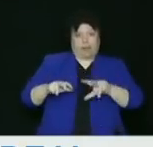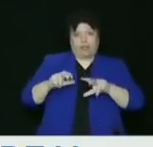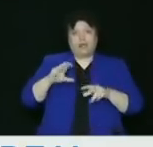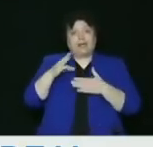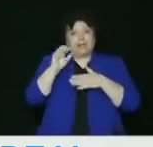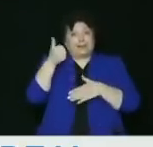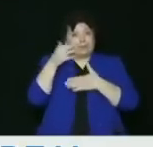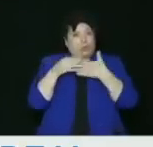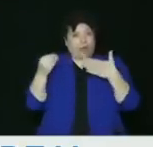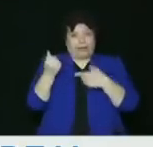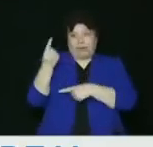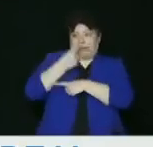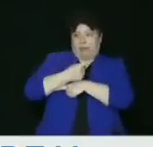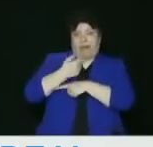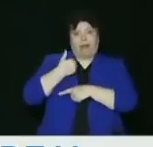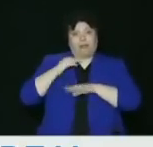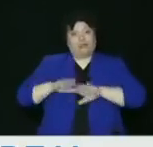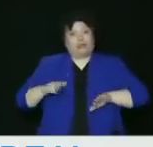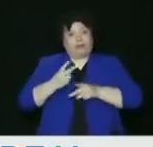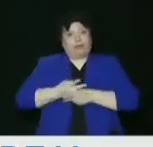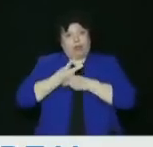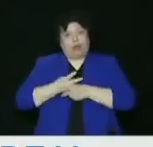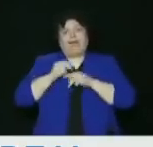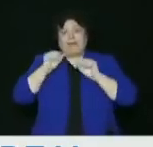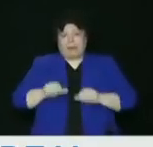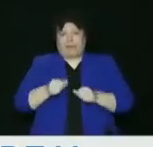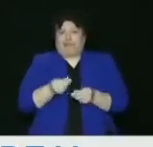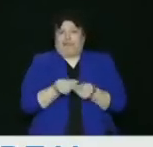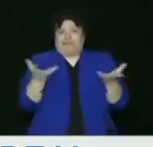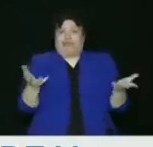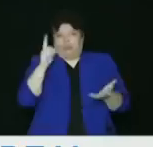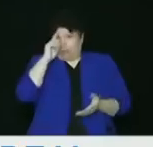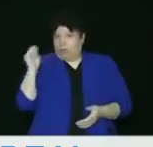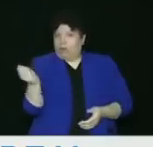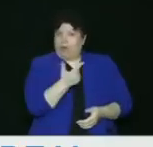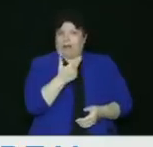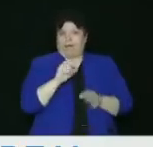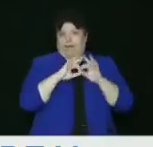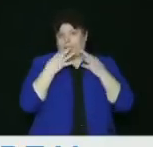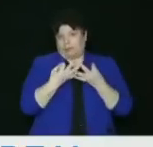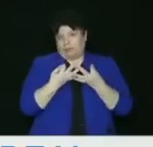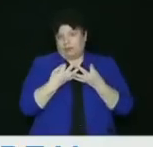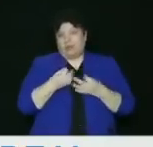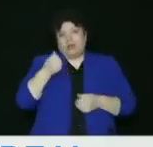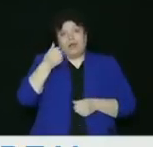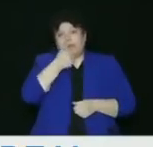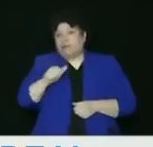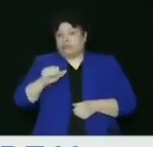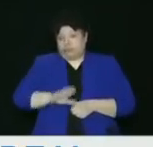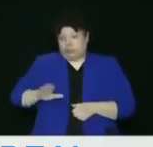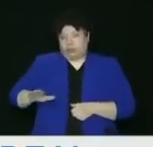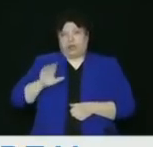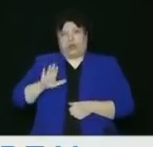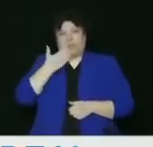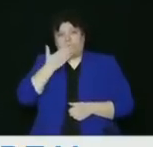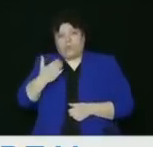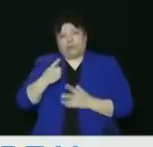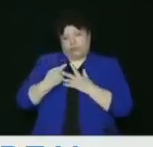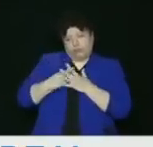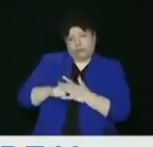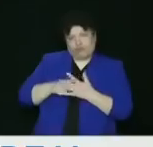reality for all families in Canada. Because we believe that every child should get the best start in life and that every